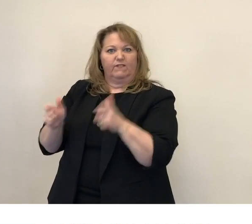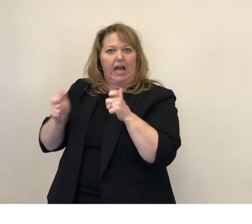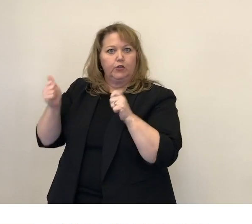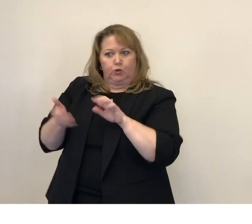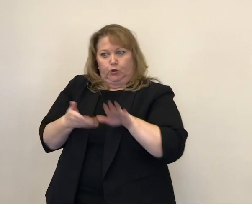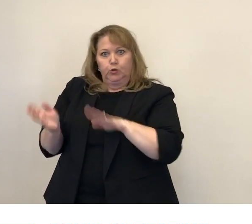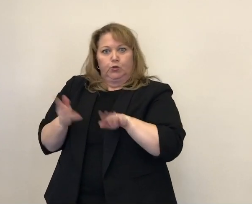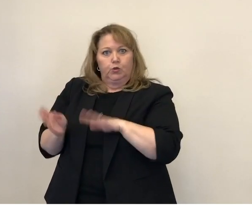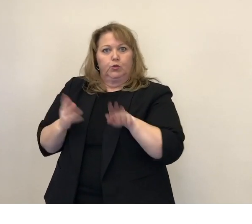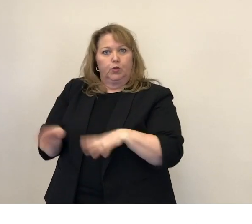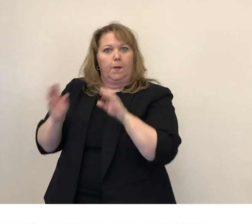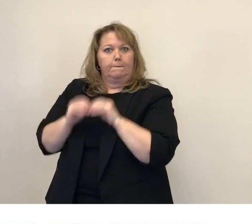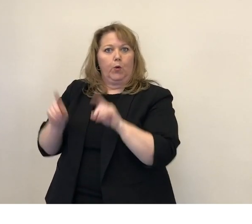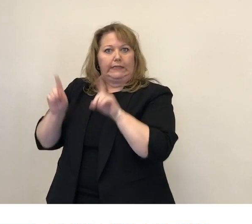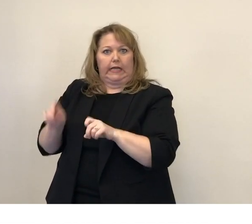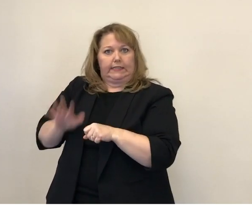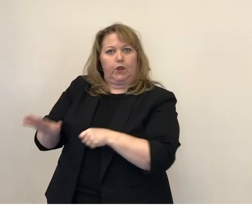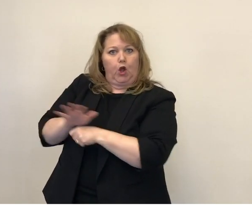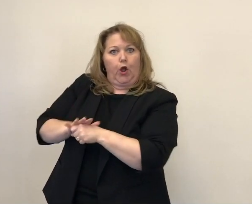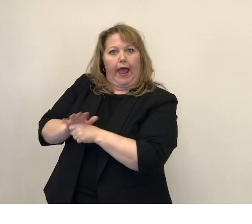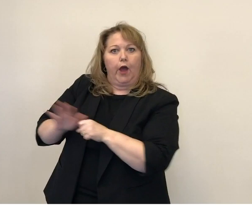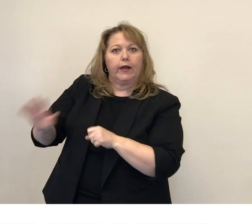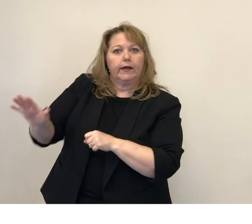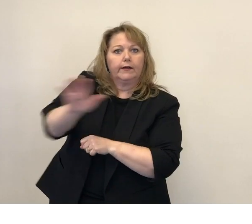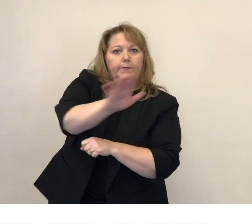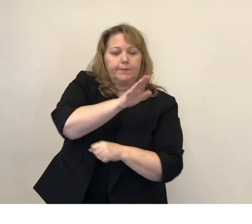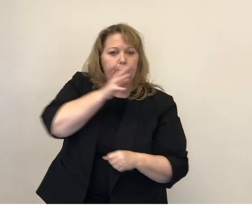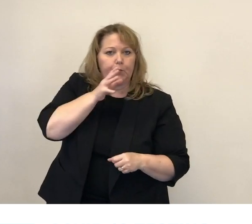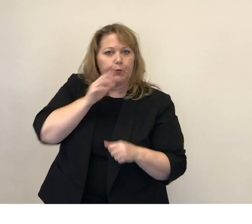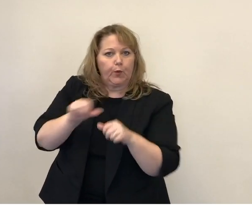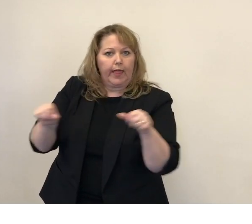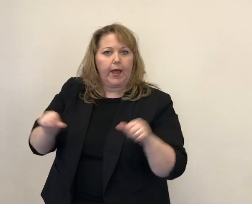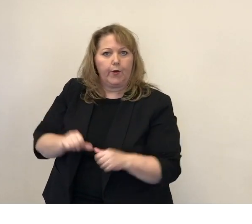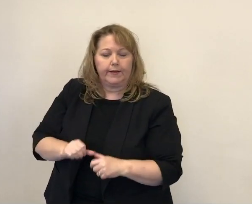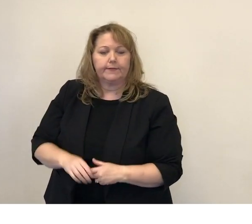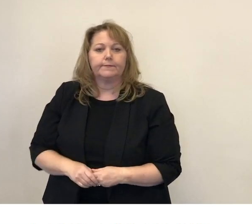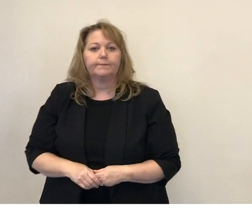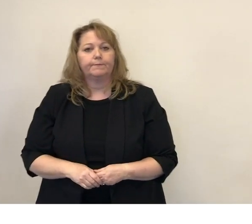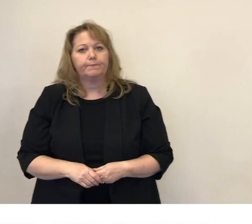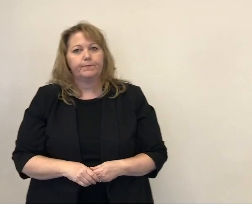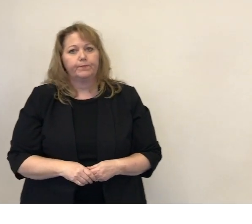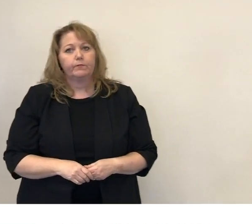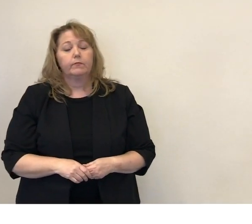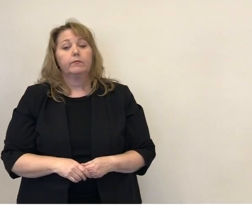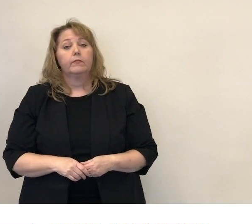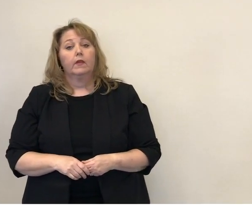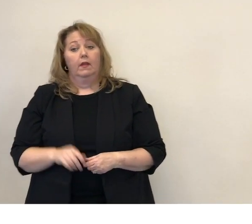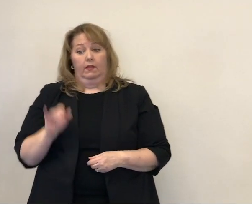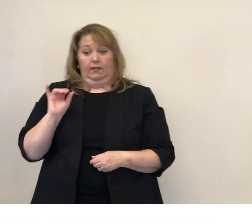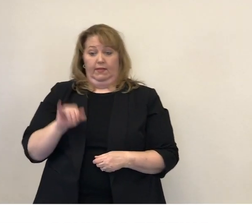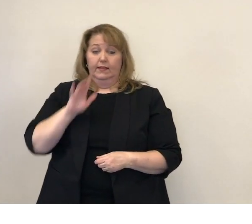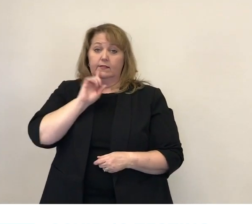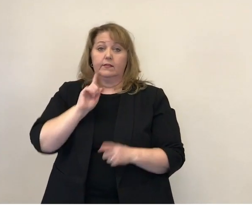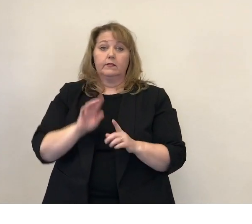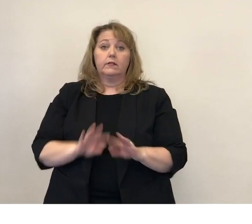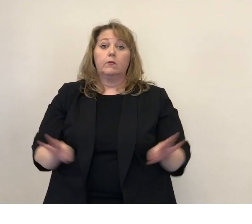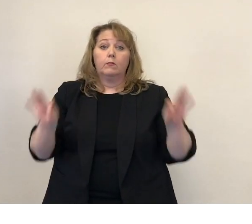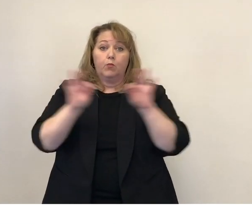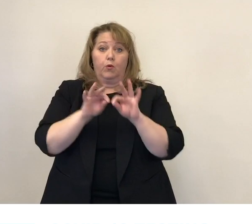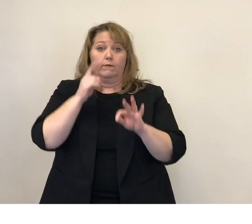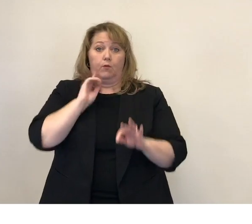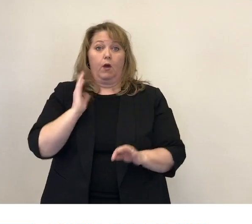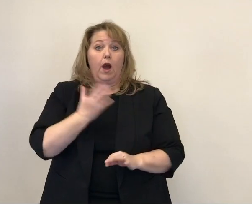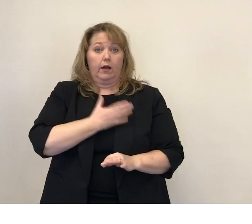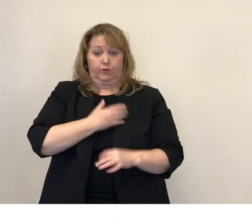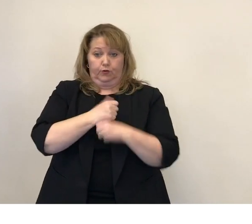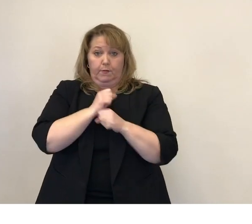healthcare system. We have a lot of work to do here. This is a priority for my Department of Health and Human Services. This is a priority